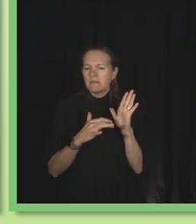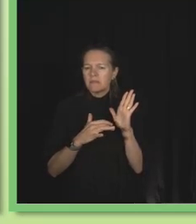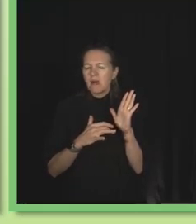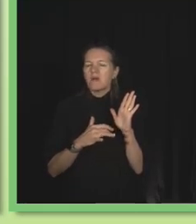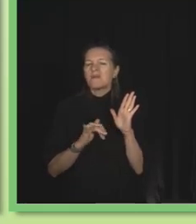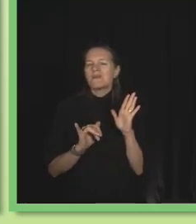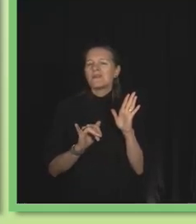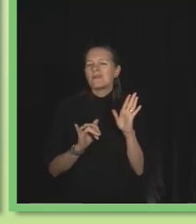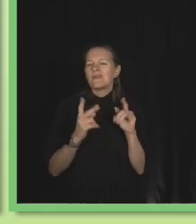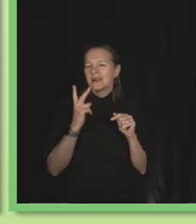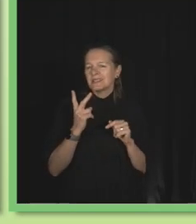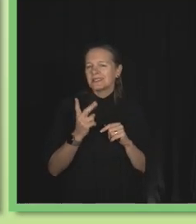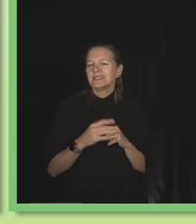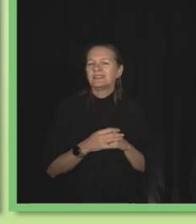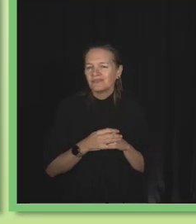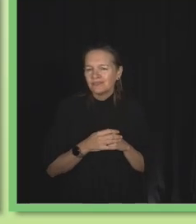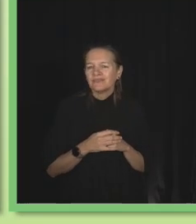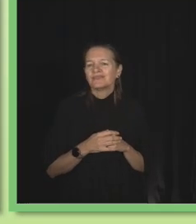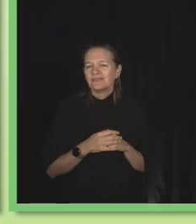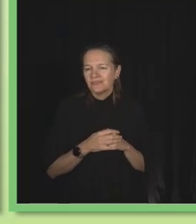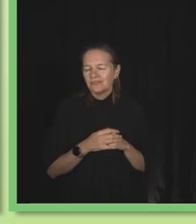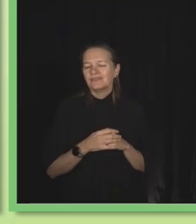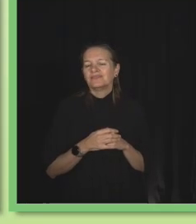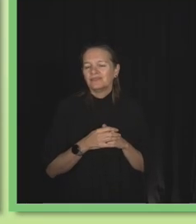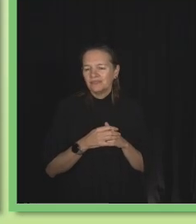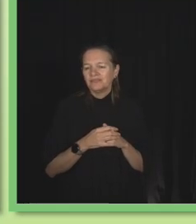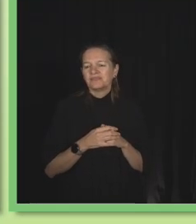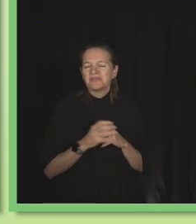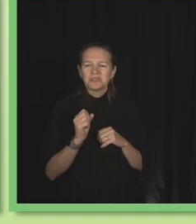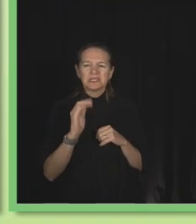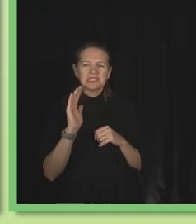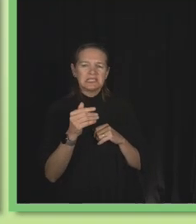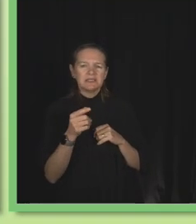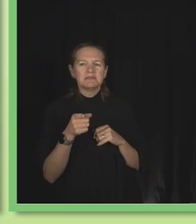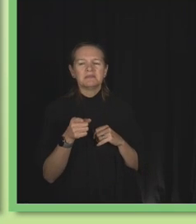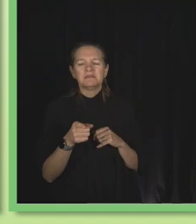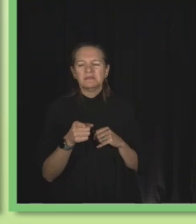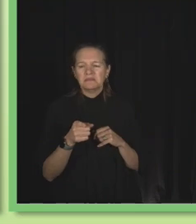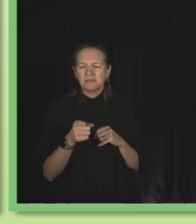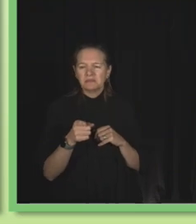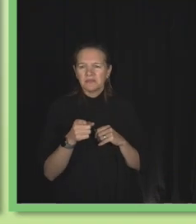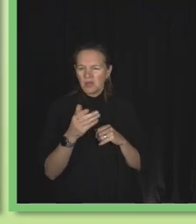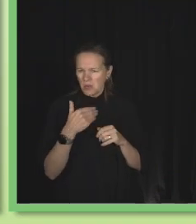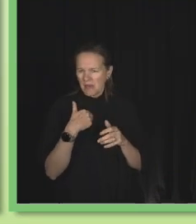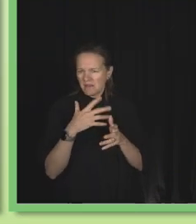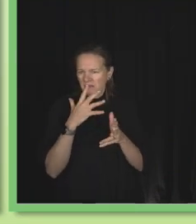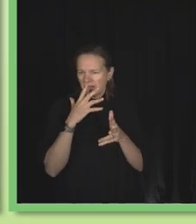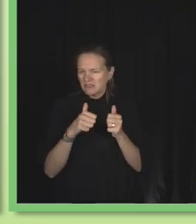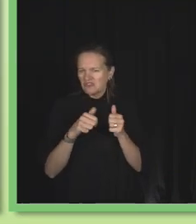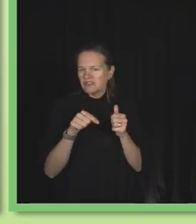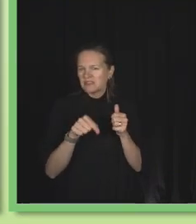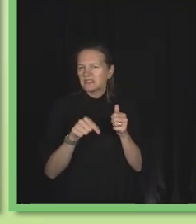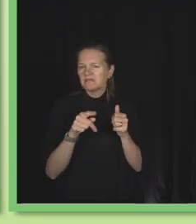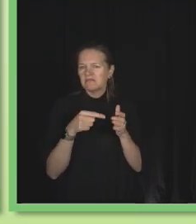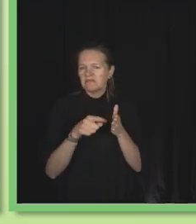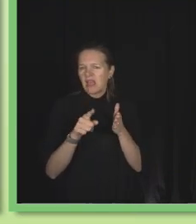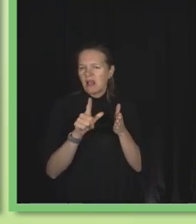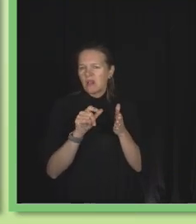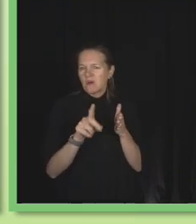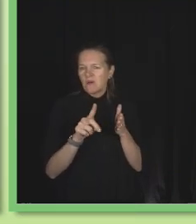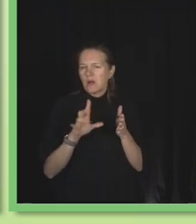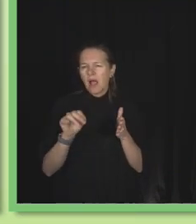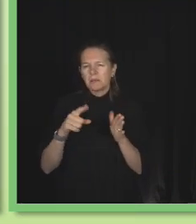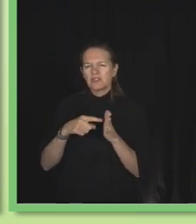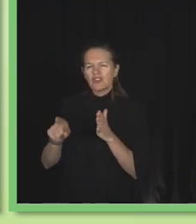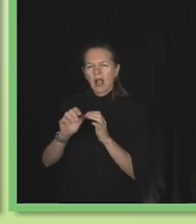All right, I see. So it seems that your image has a malicious payload. Let me check. How are you building